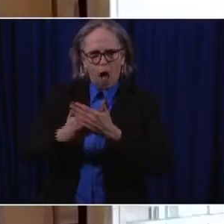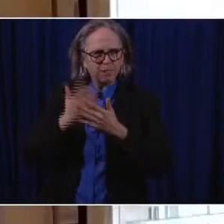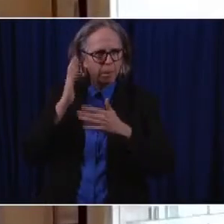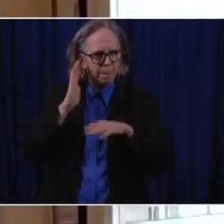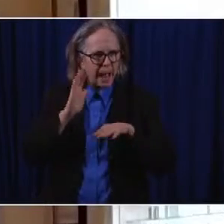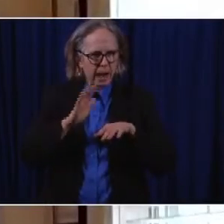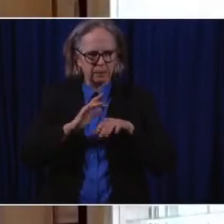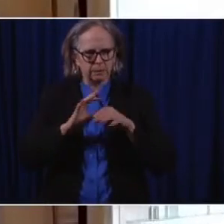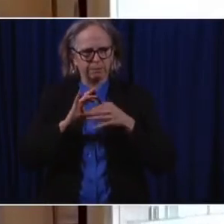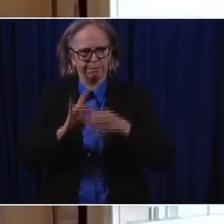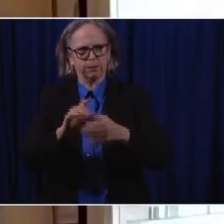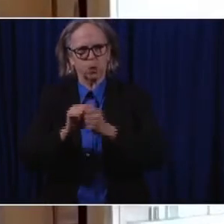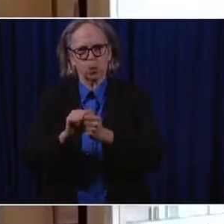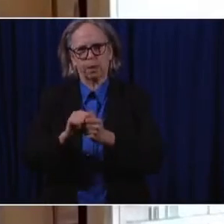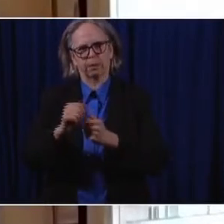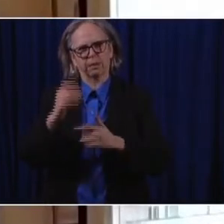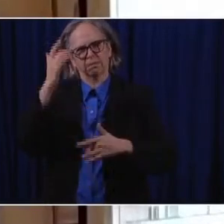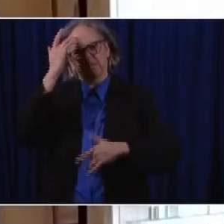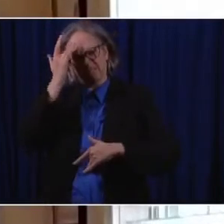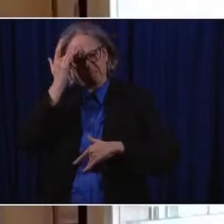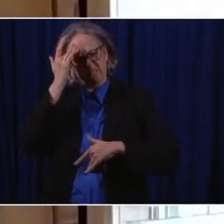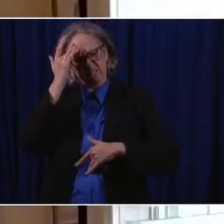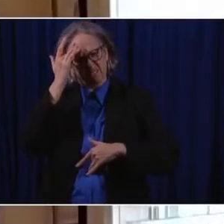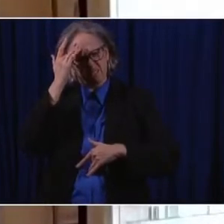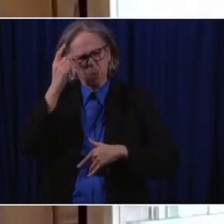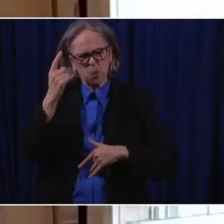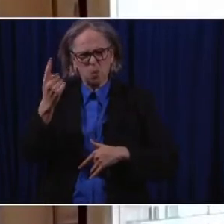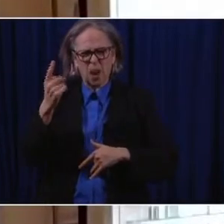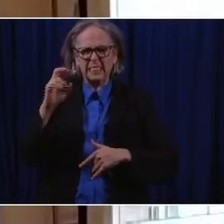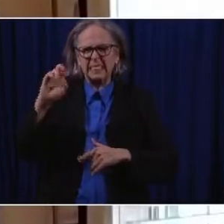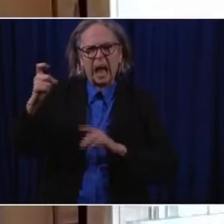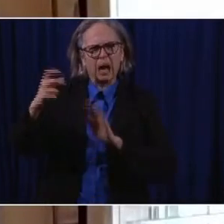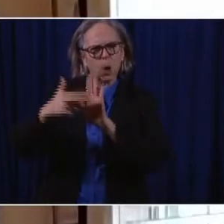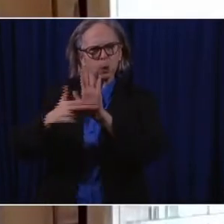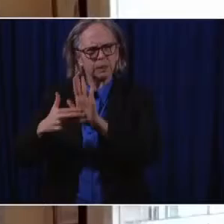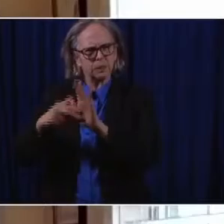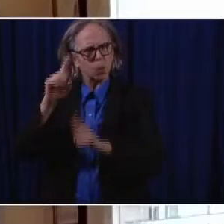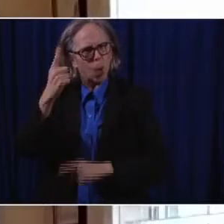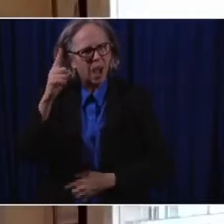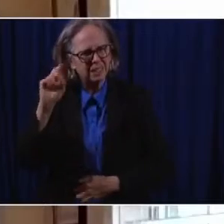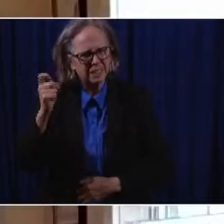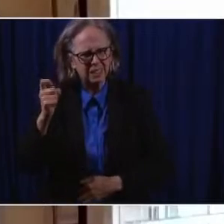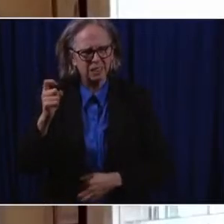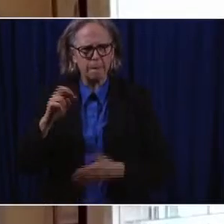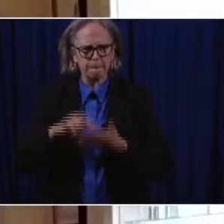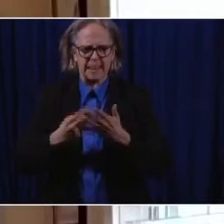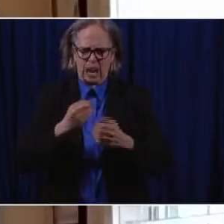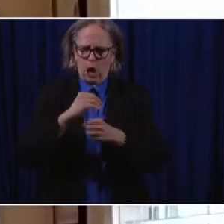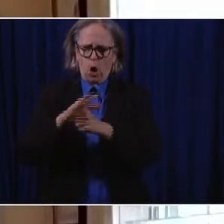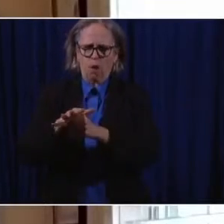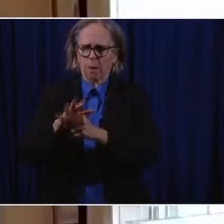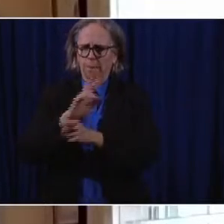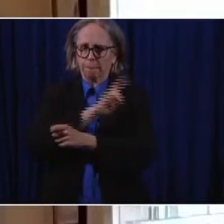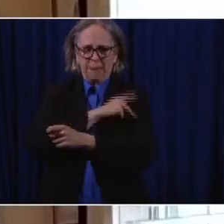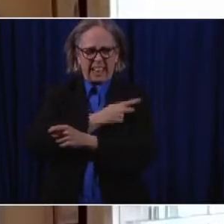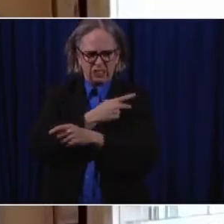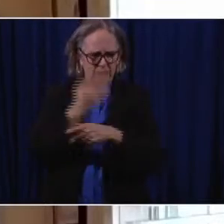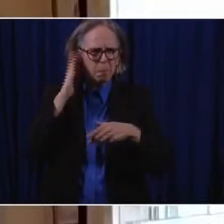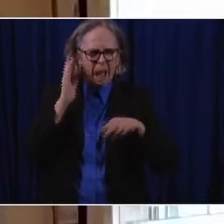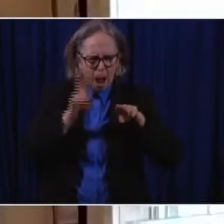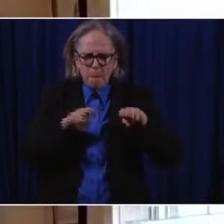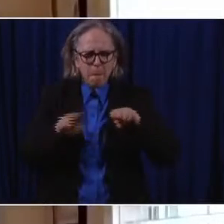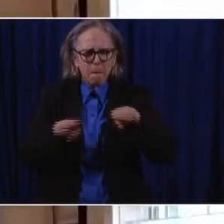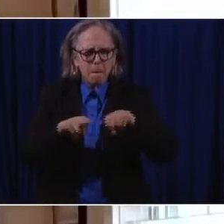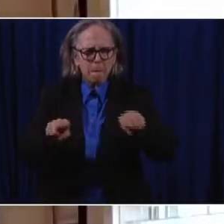because that one group of patients is now so large, they're making it hard to get other patients into